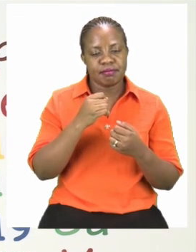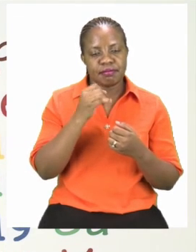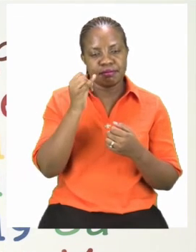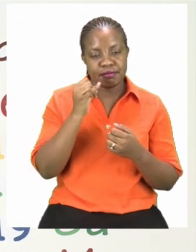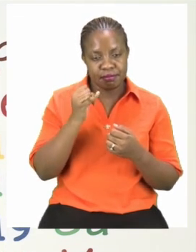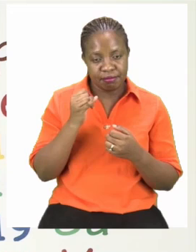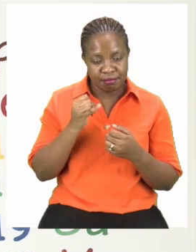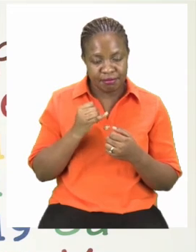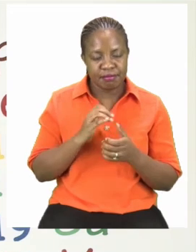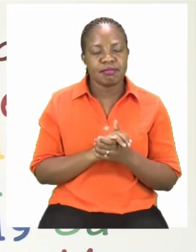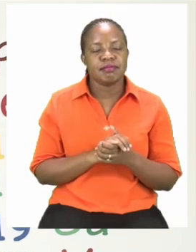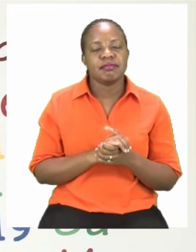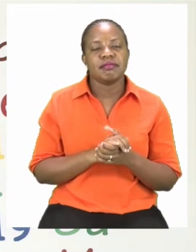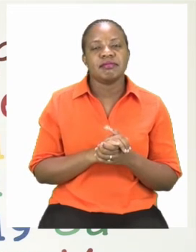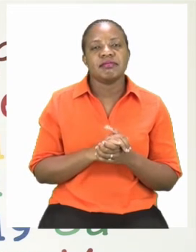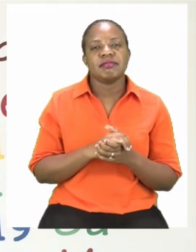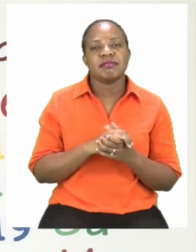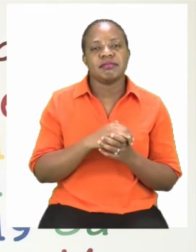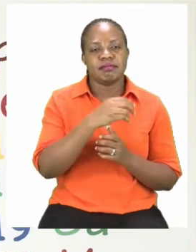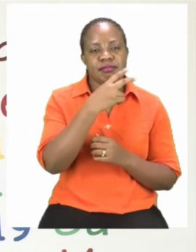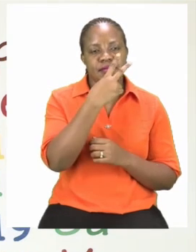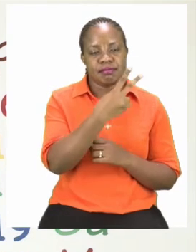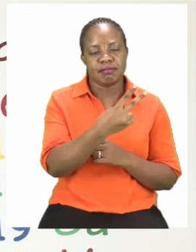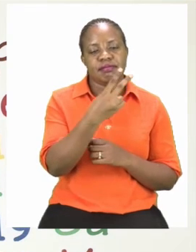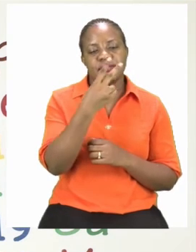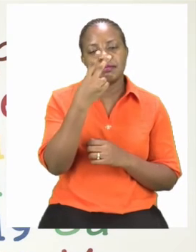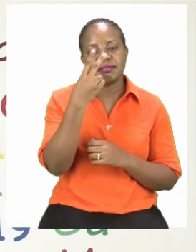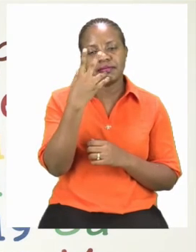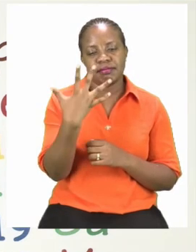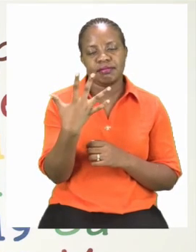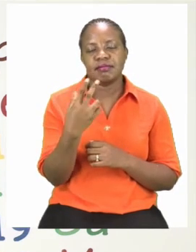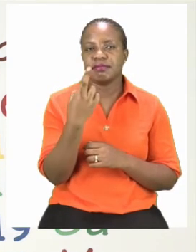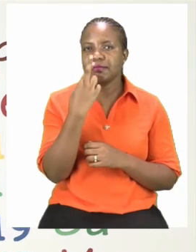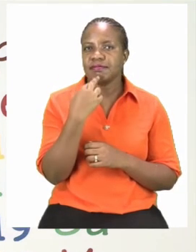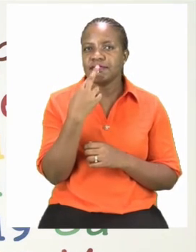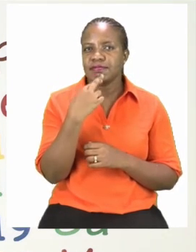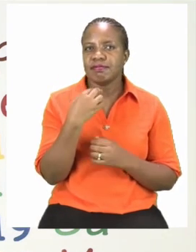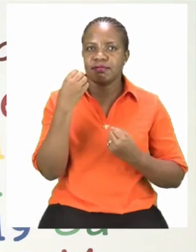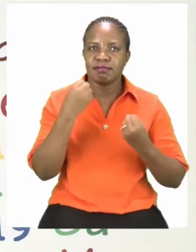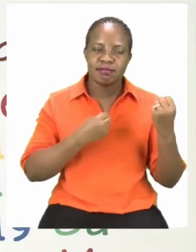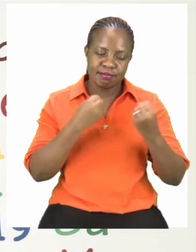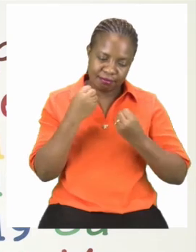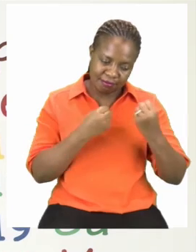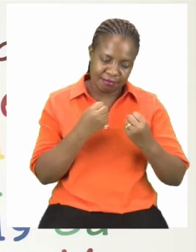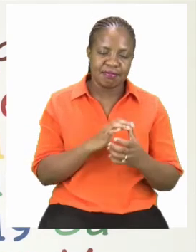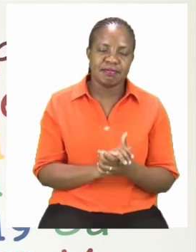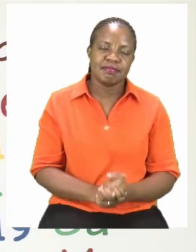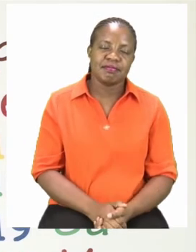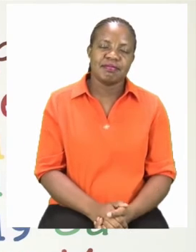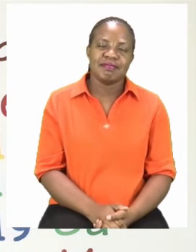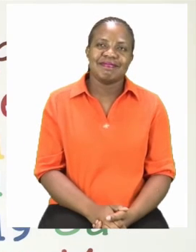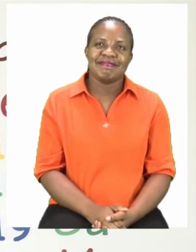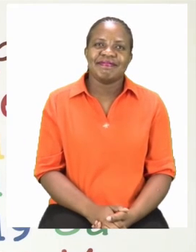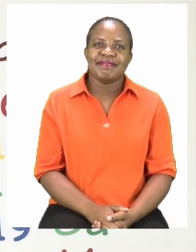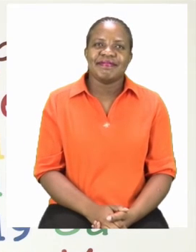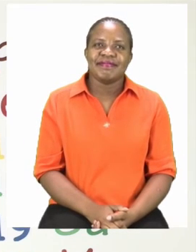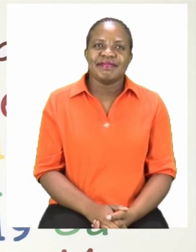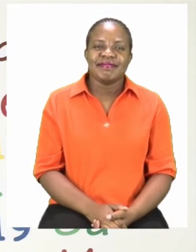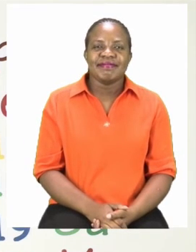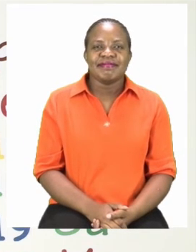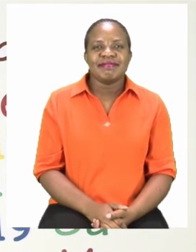1 0. So we bring a 0 here, and we have 30.